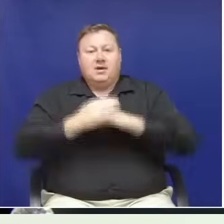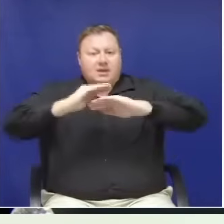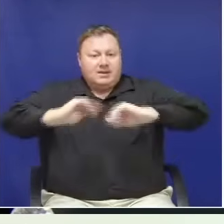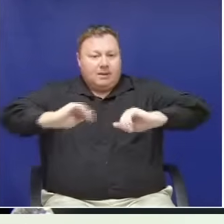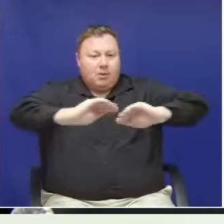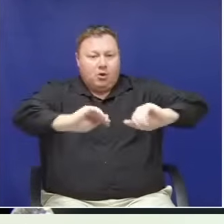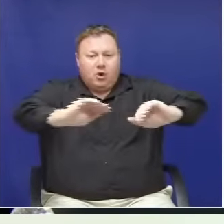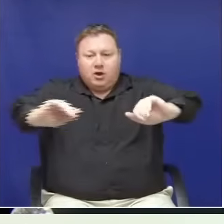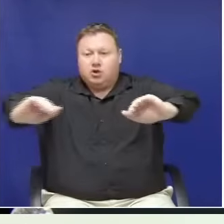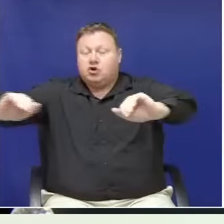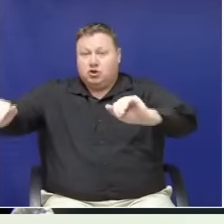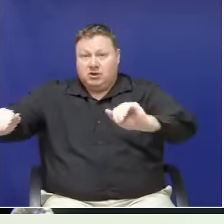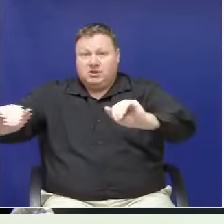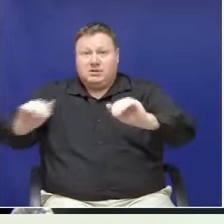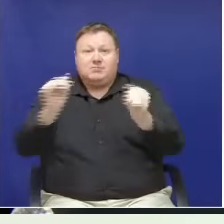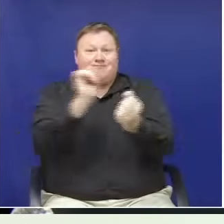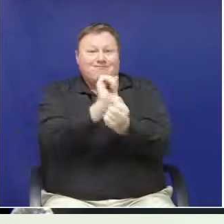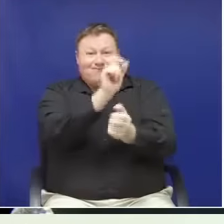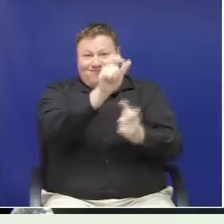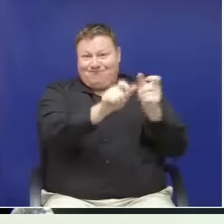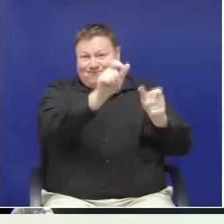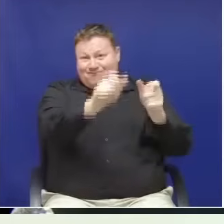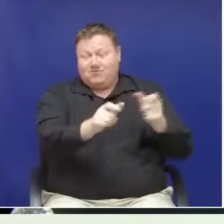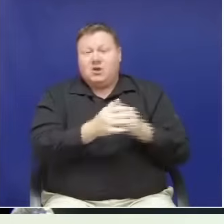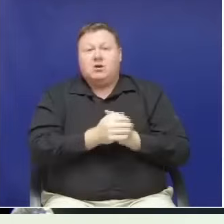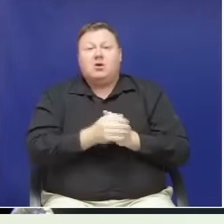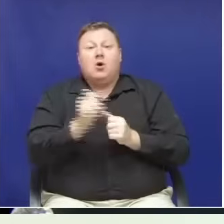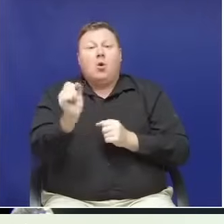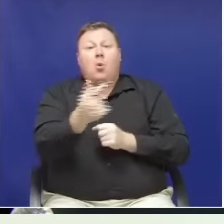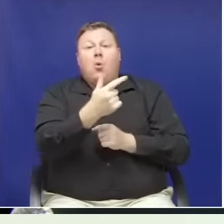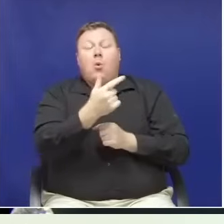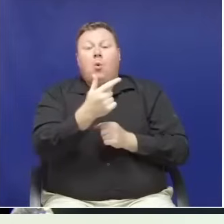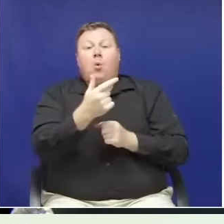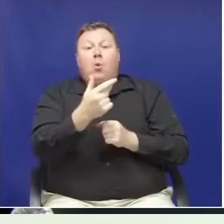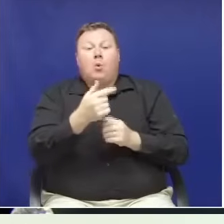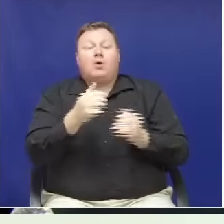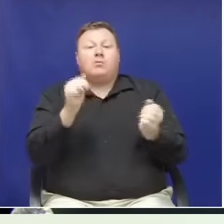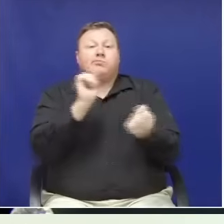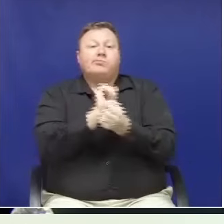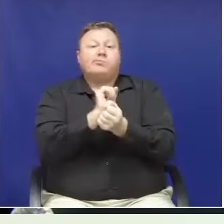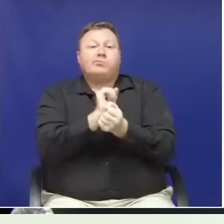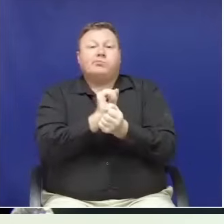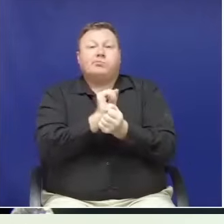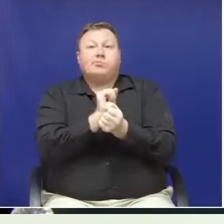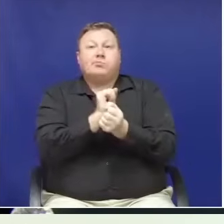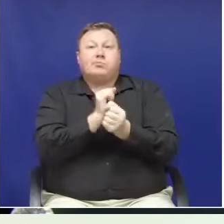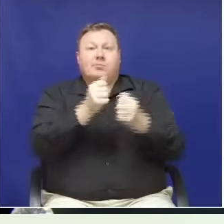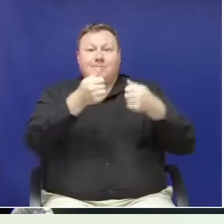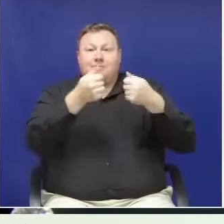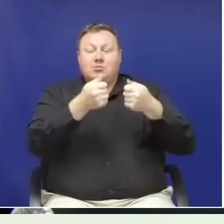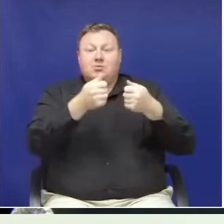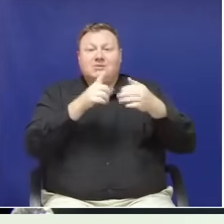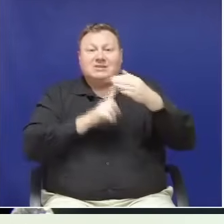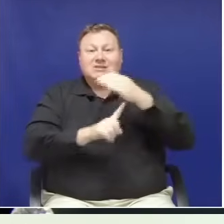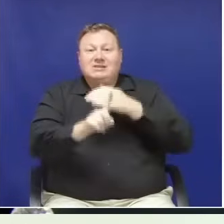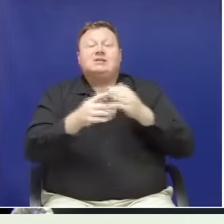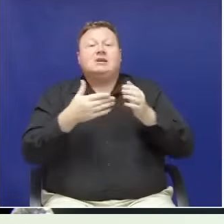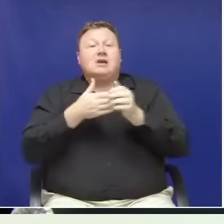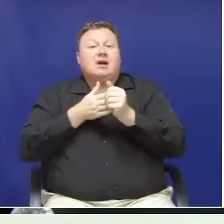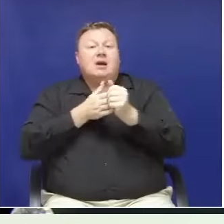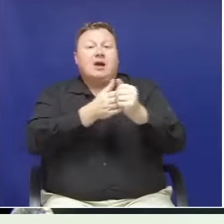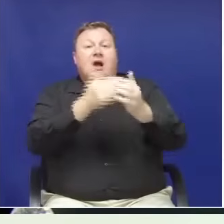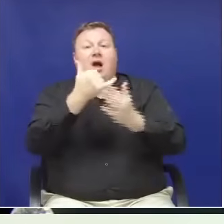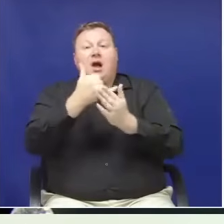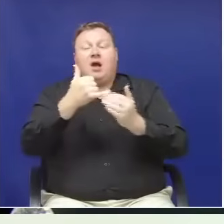of offenders, and all inmates are detained in terms of basic guidelines and procedures in